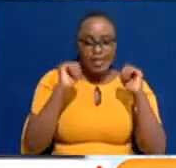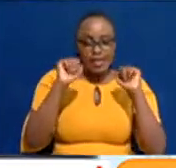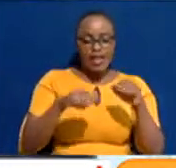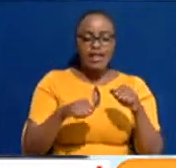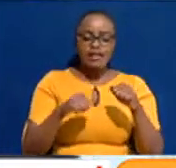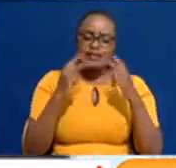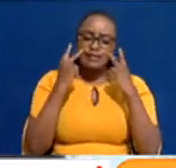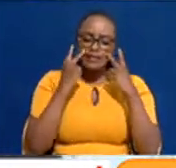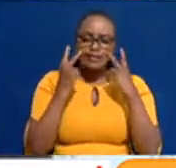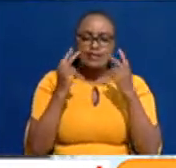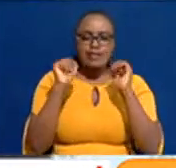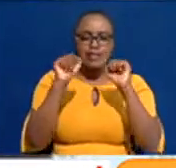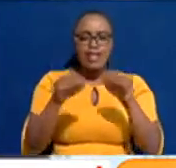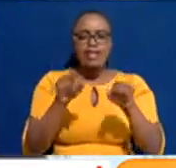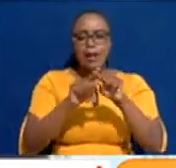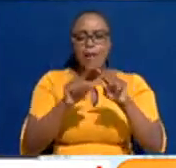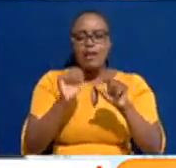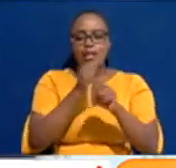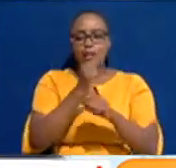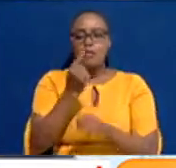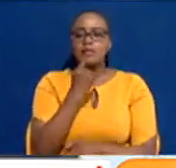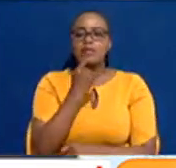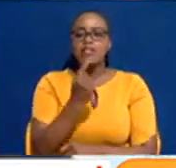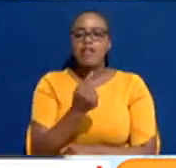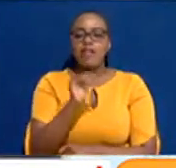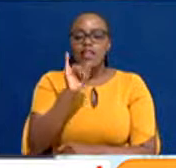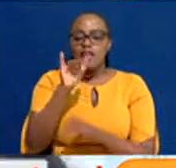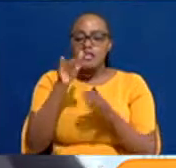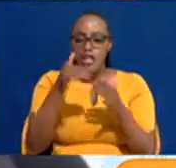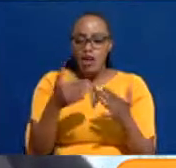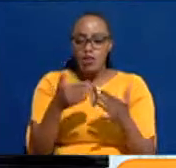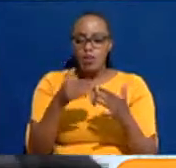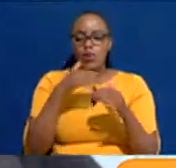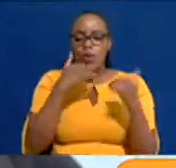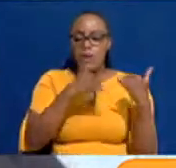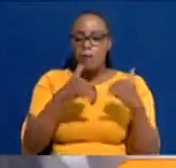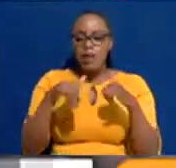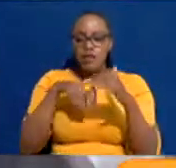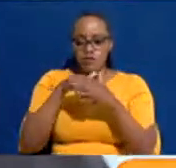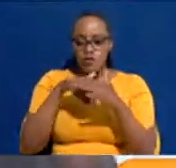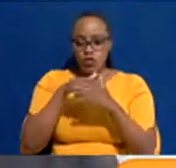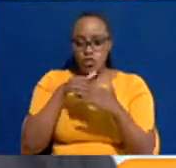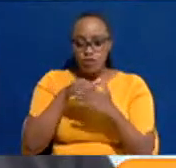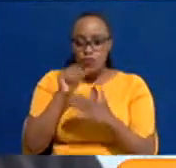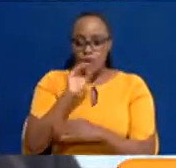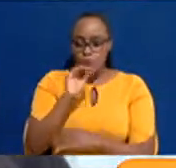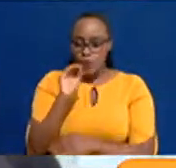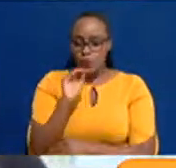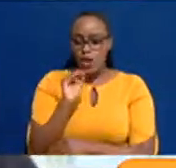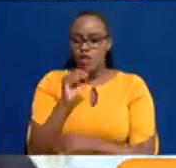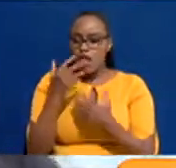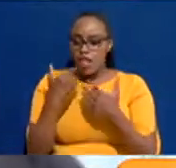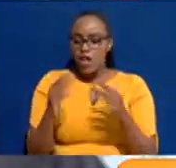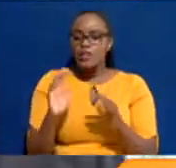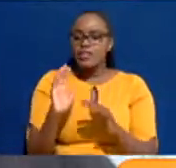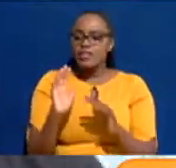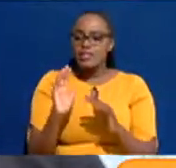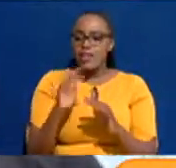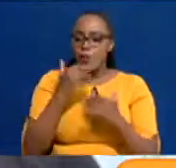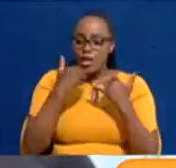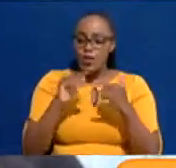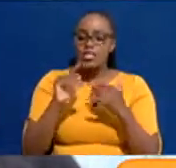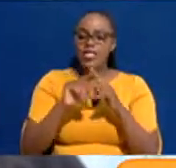can see. But you cannot say that that's the way we're going to play football. We should lose fairly, lose with